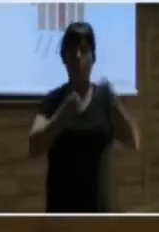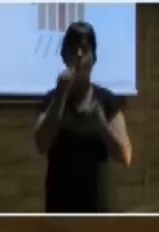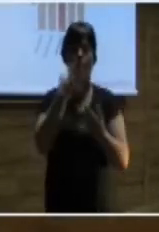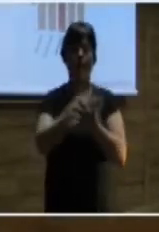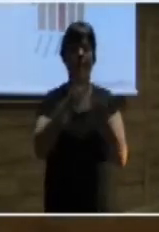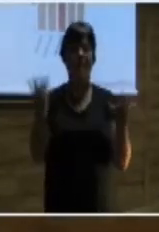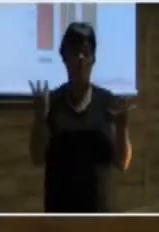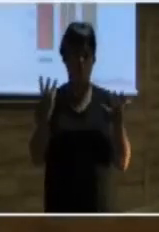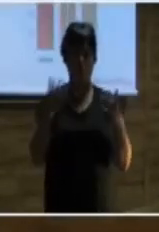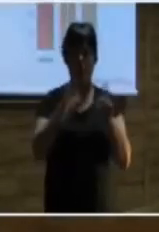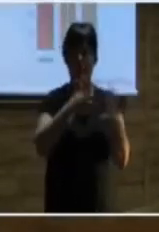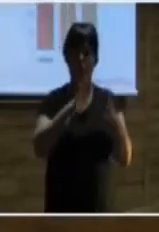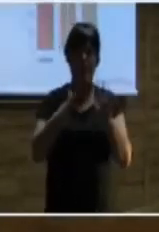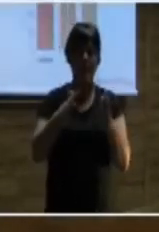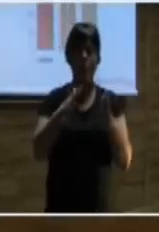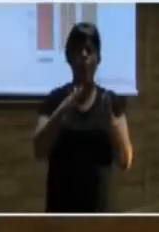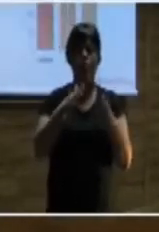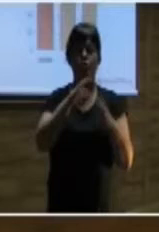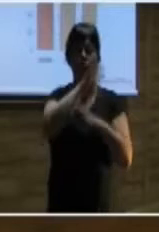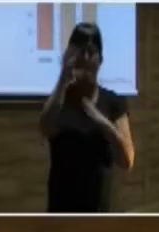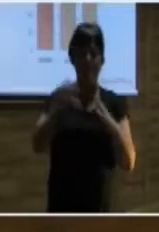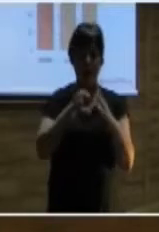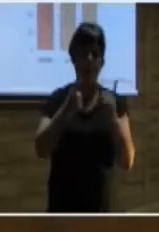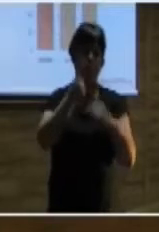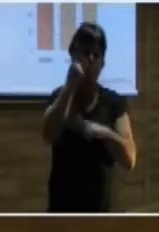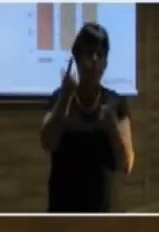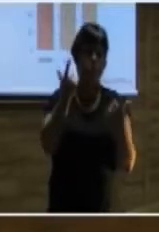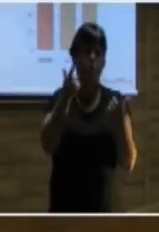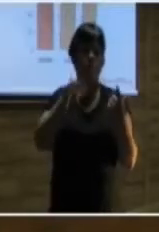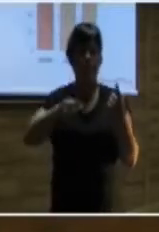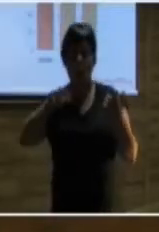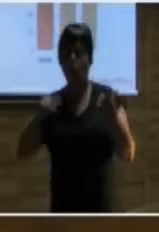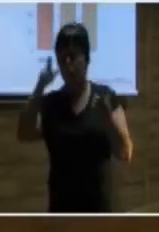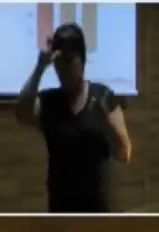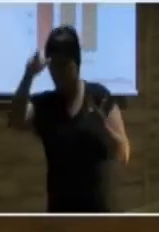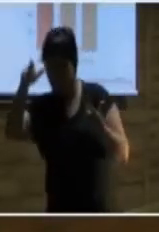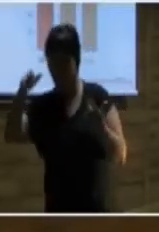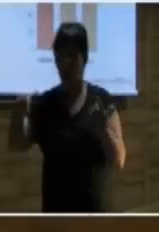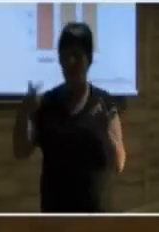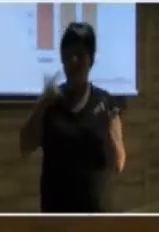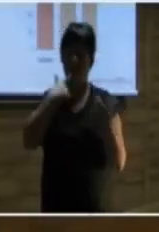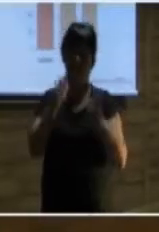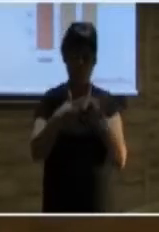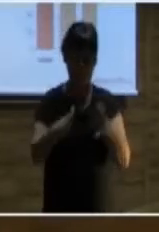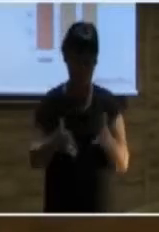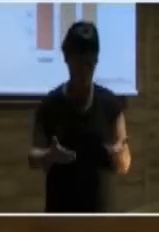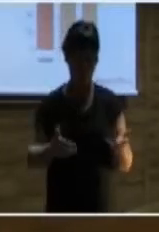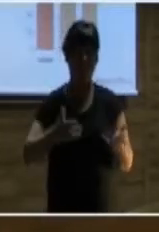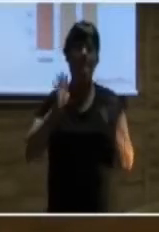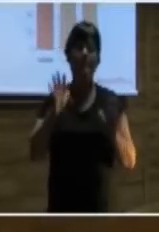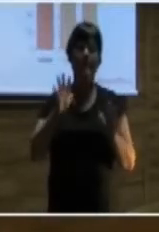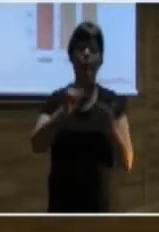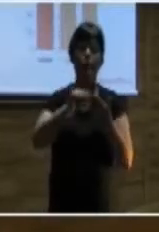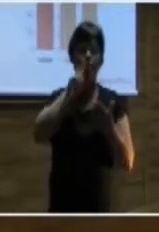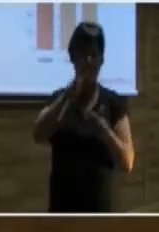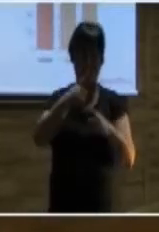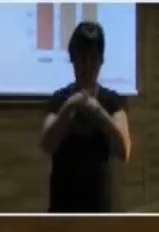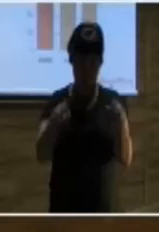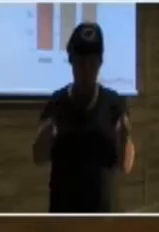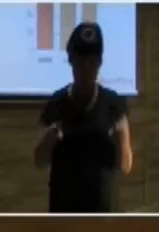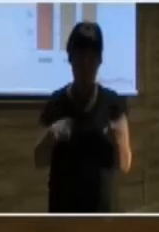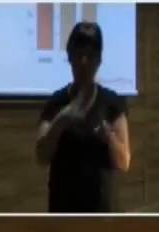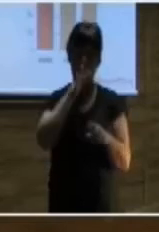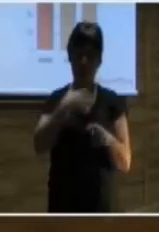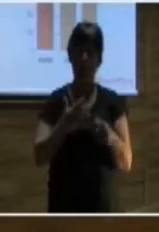output as a country. Well, let's look at it a little bit differently. Let's look at dementia compared to the turnover of